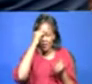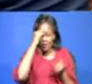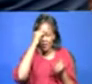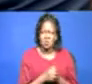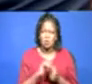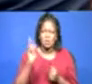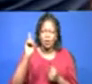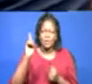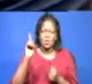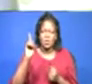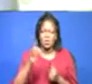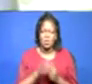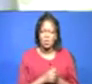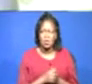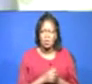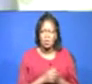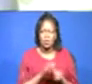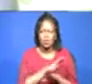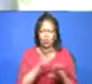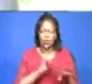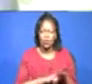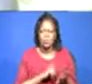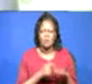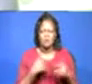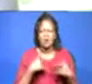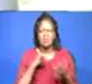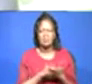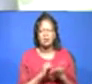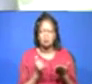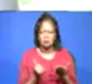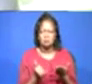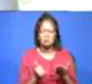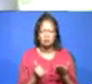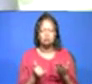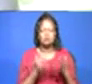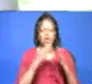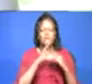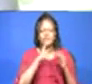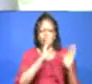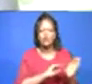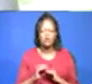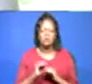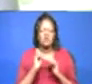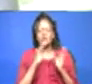Nairobi. At no time has that property ever been transferred. I would not be paying rent